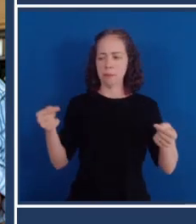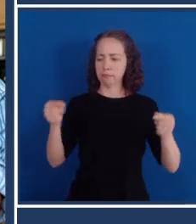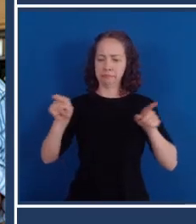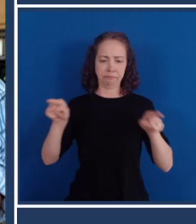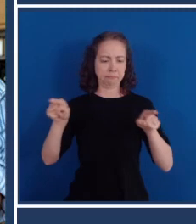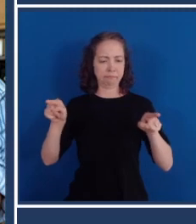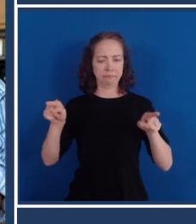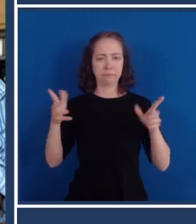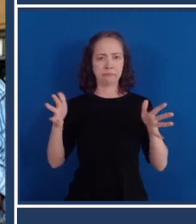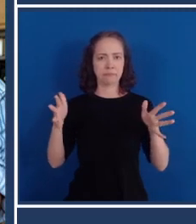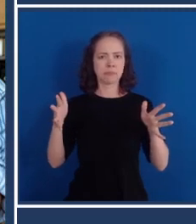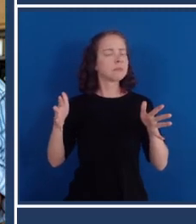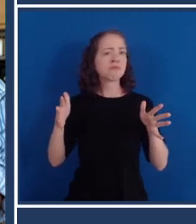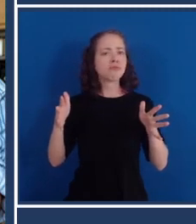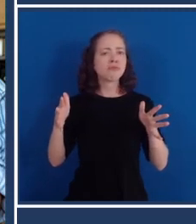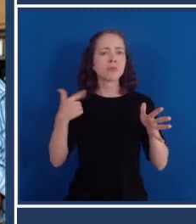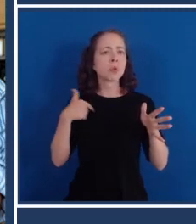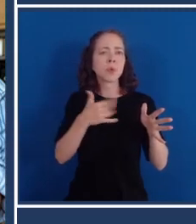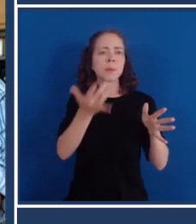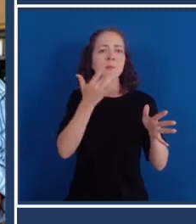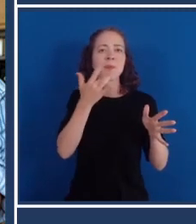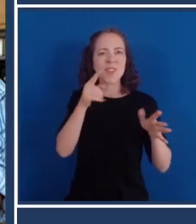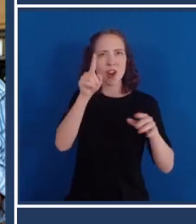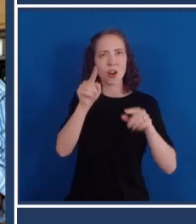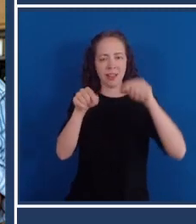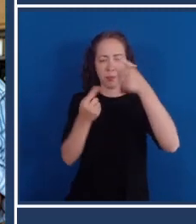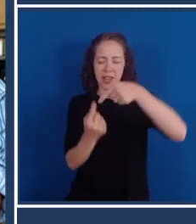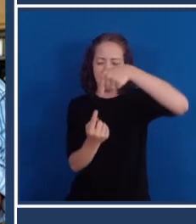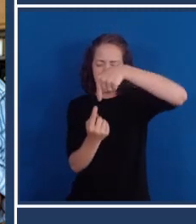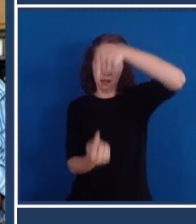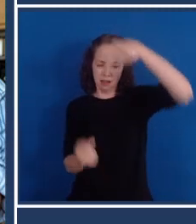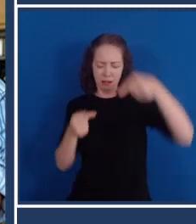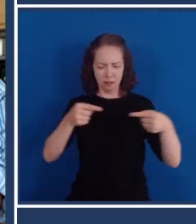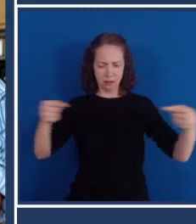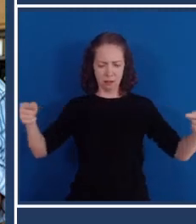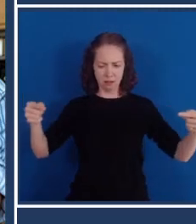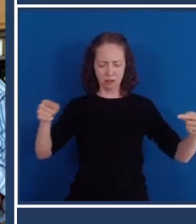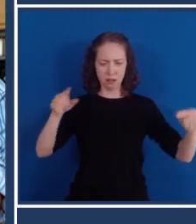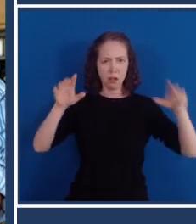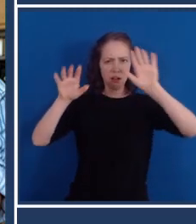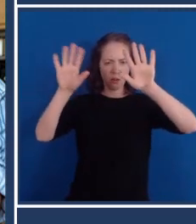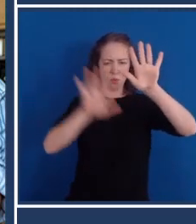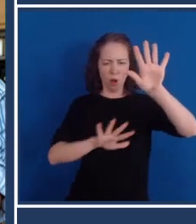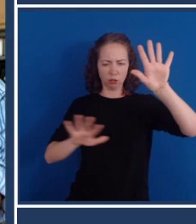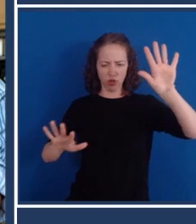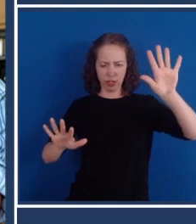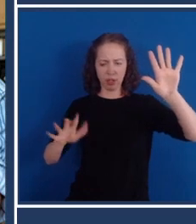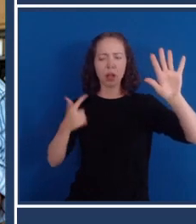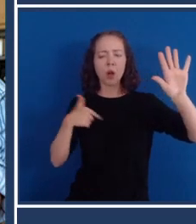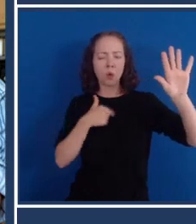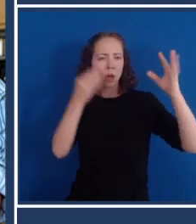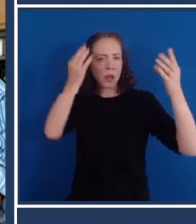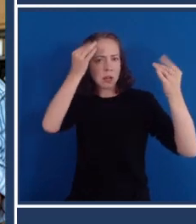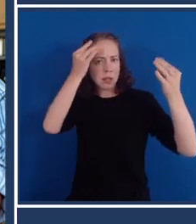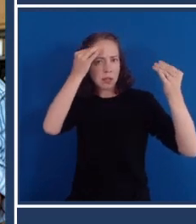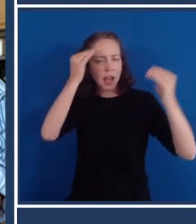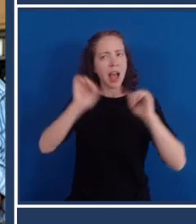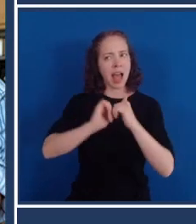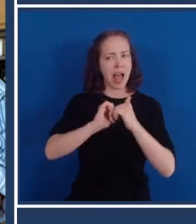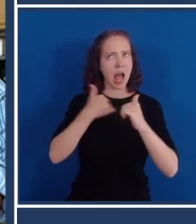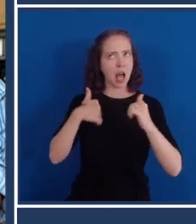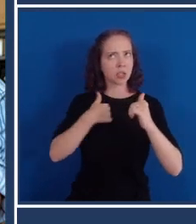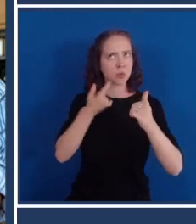quadrant. So we try to ask ourselves, how can we thoughtfully innovate in a way that gives us